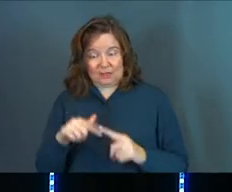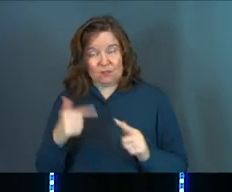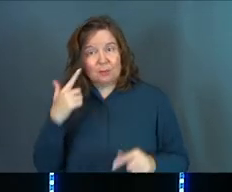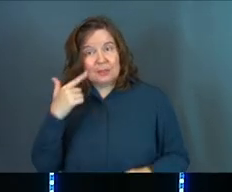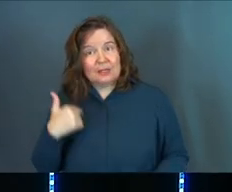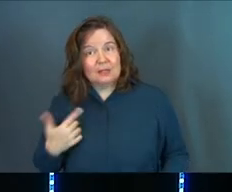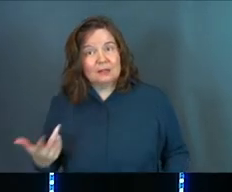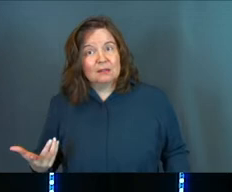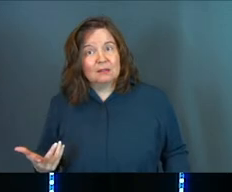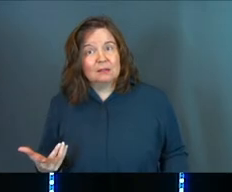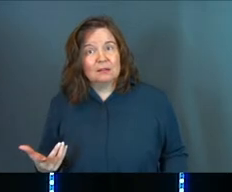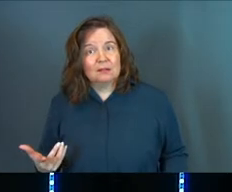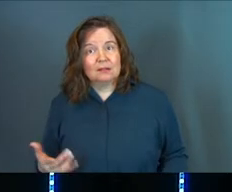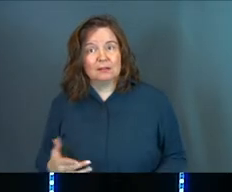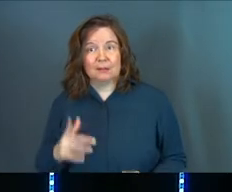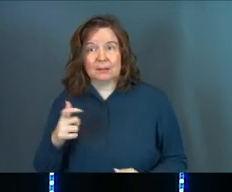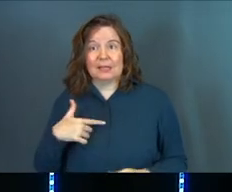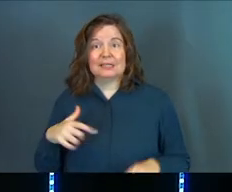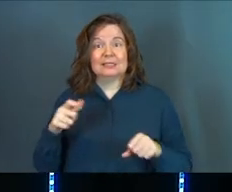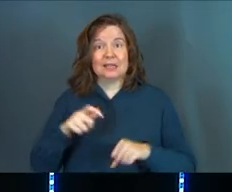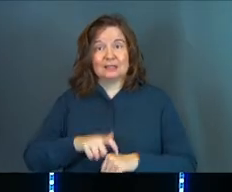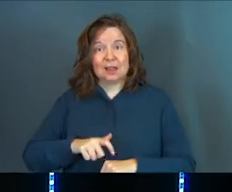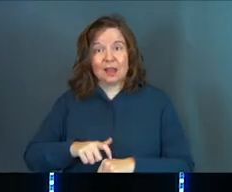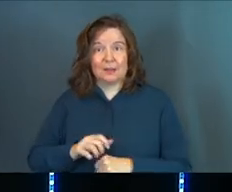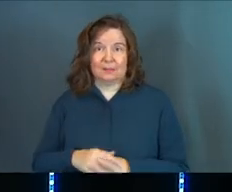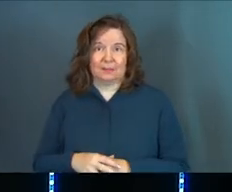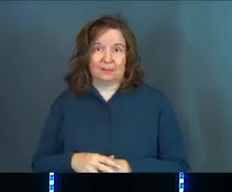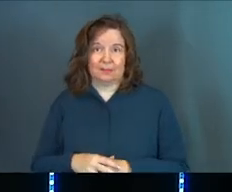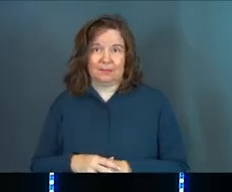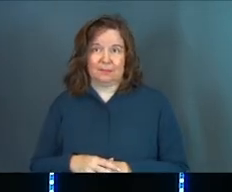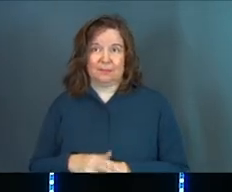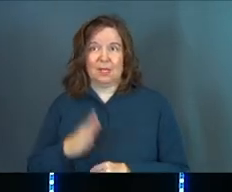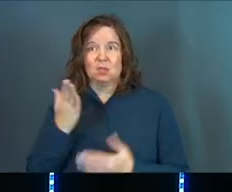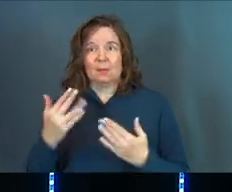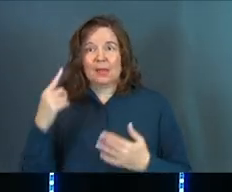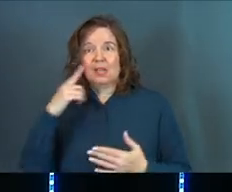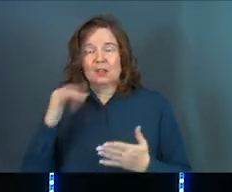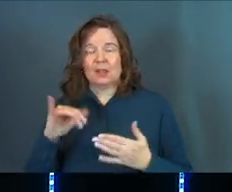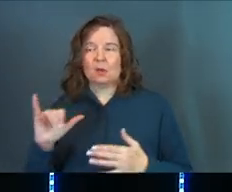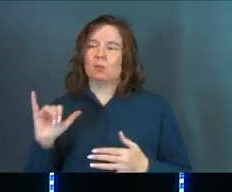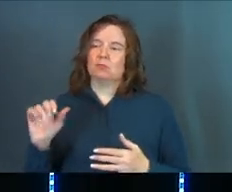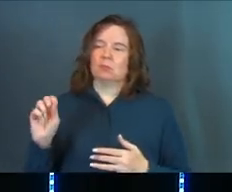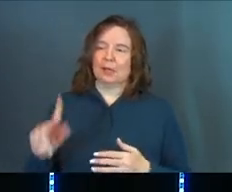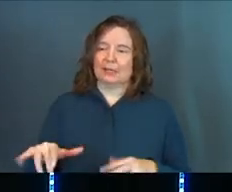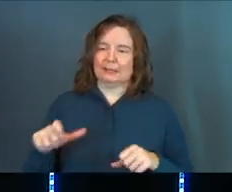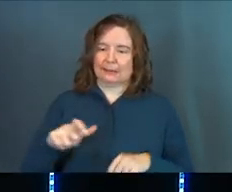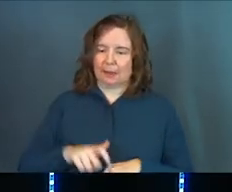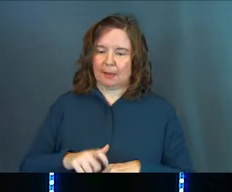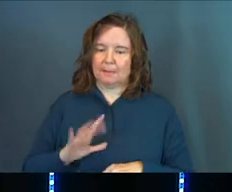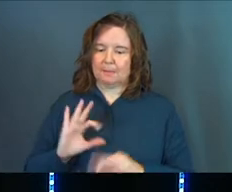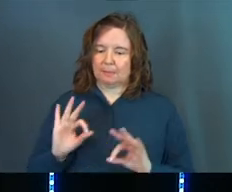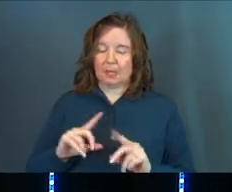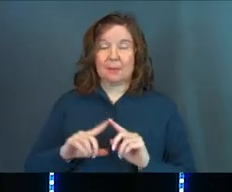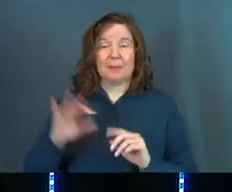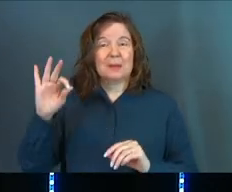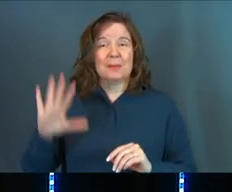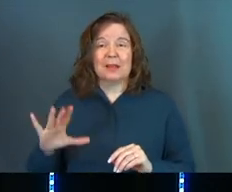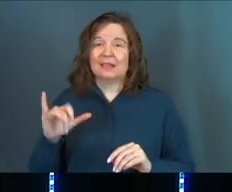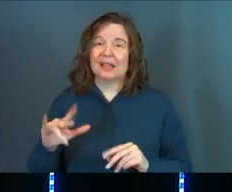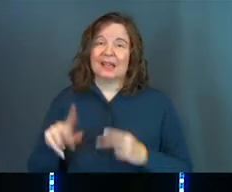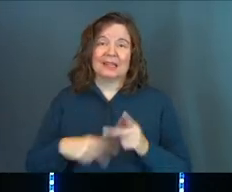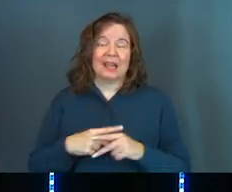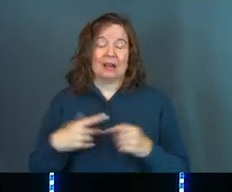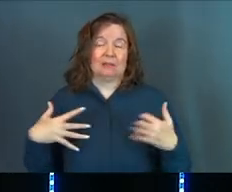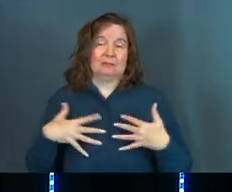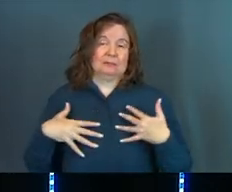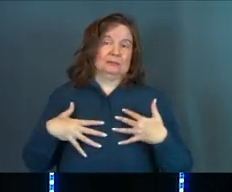me? Because it takes time. And you might hear that and you're like, okay, it takes time. But pastor, that kind